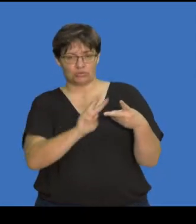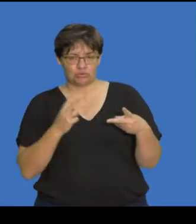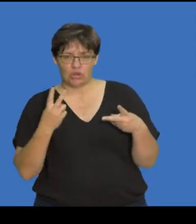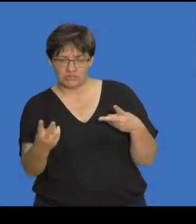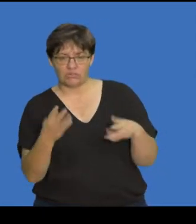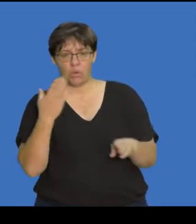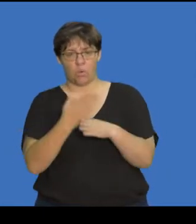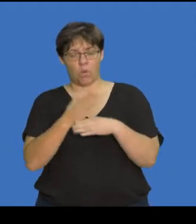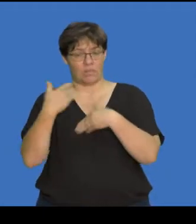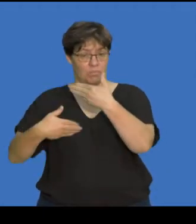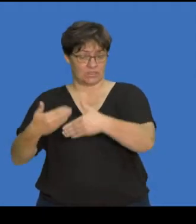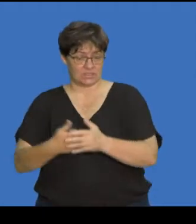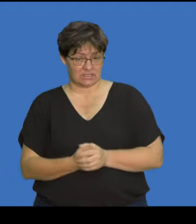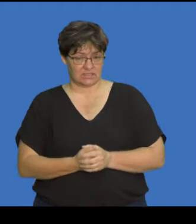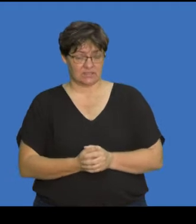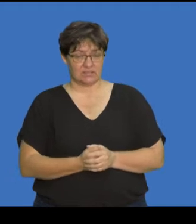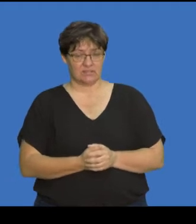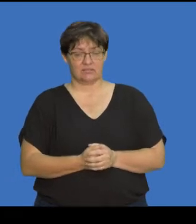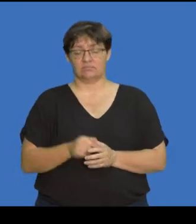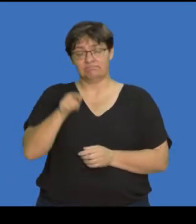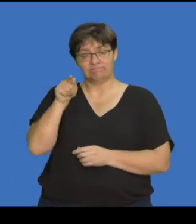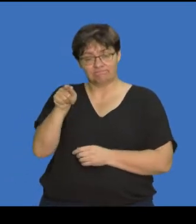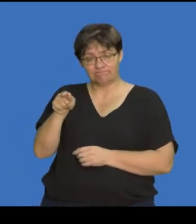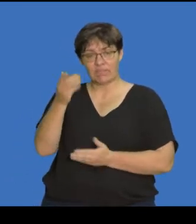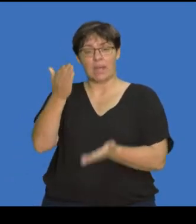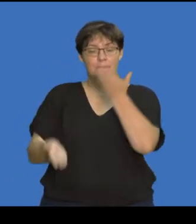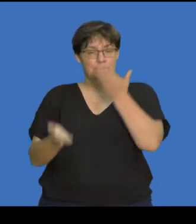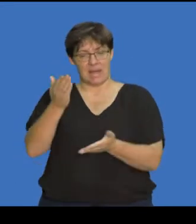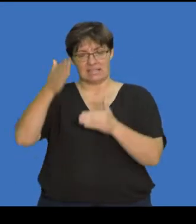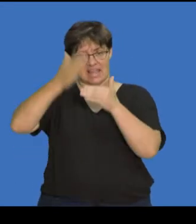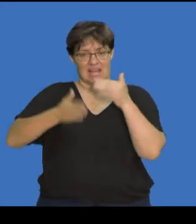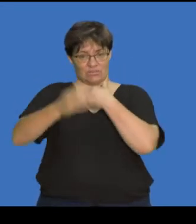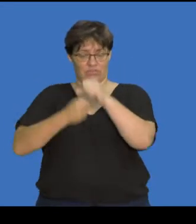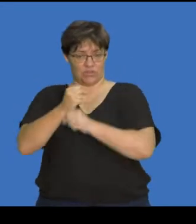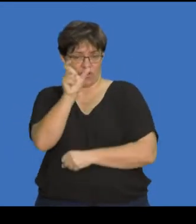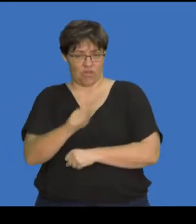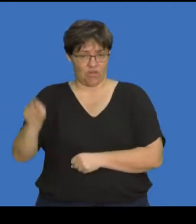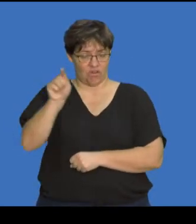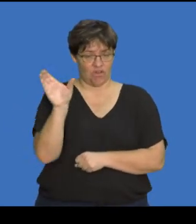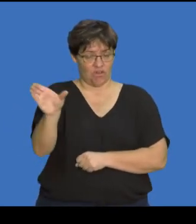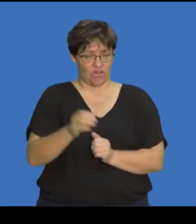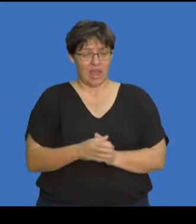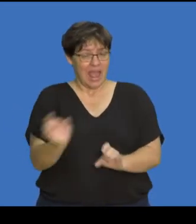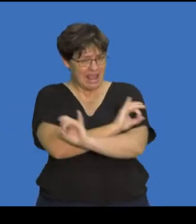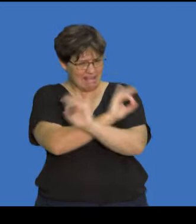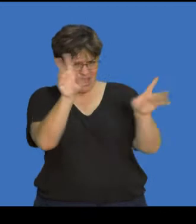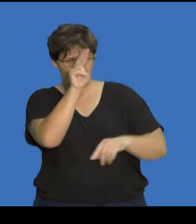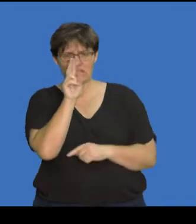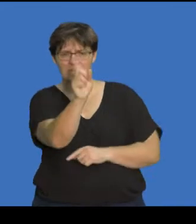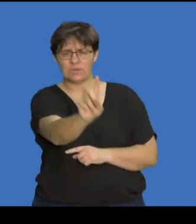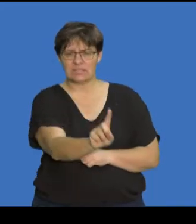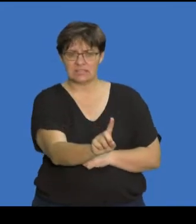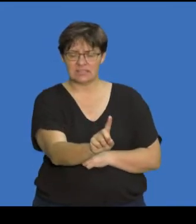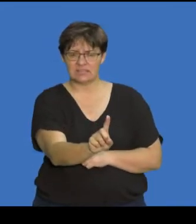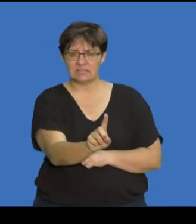in process, right? There's your balance at the end of the year. And clearly you can see this becomes